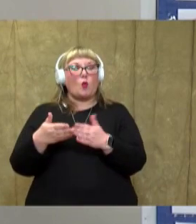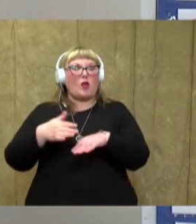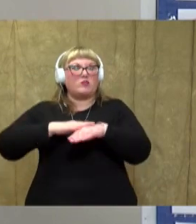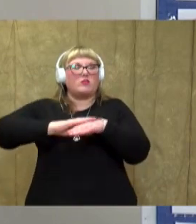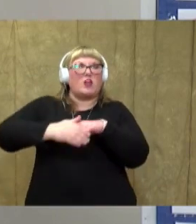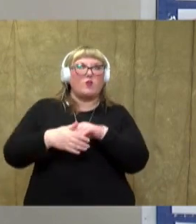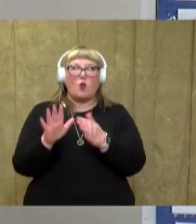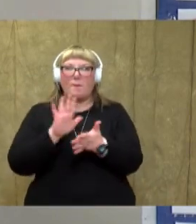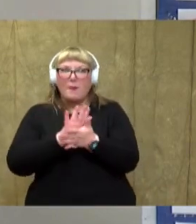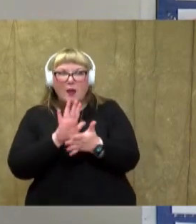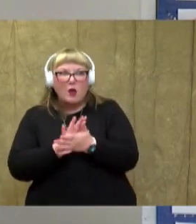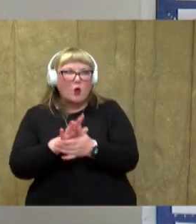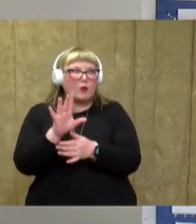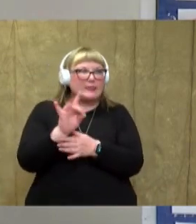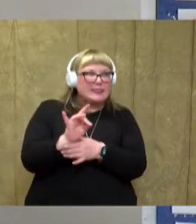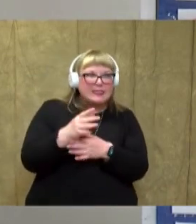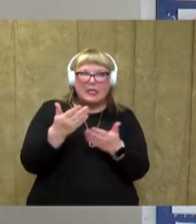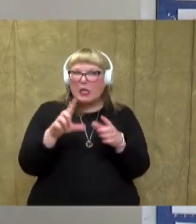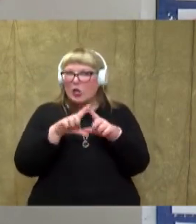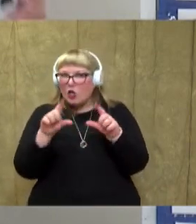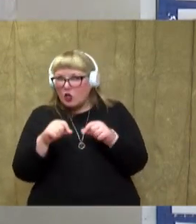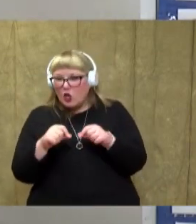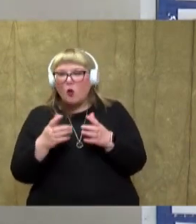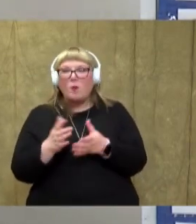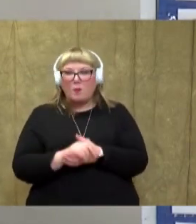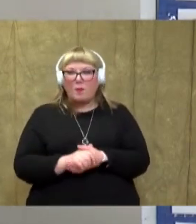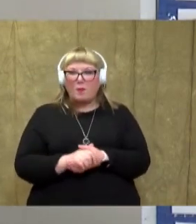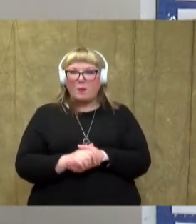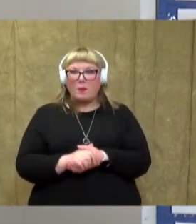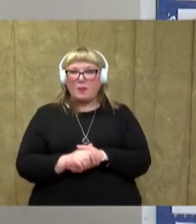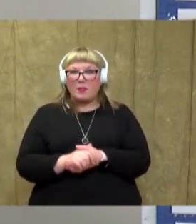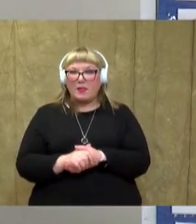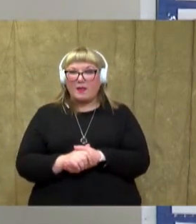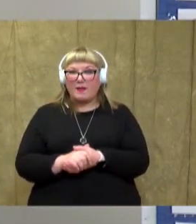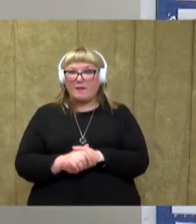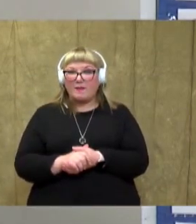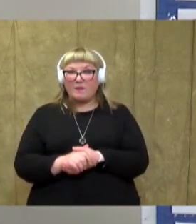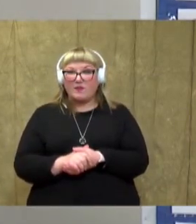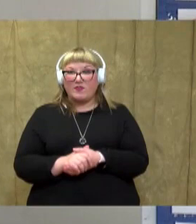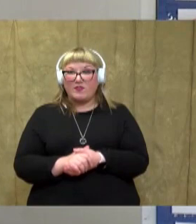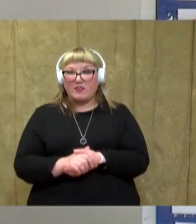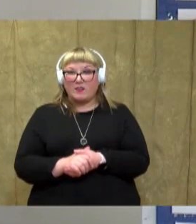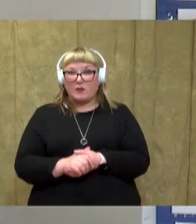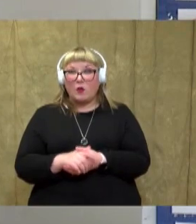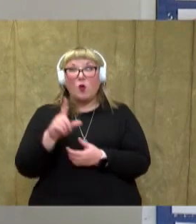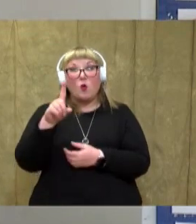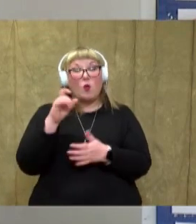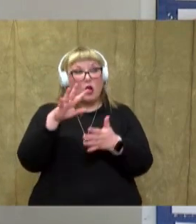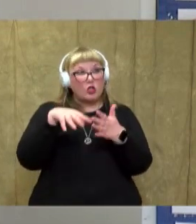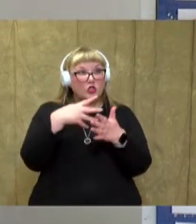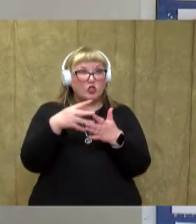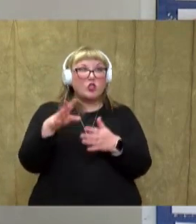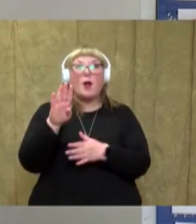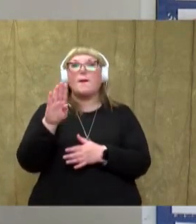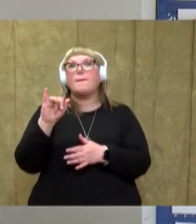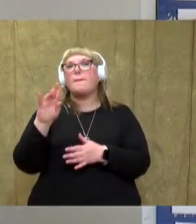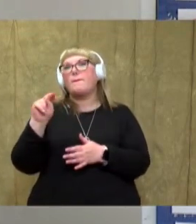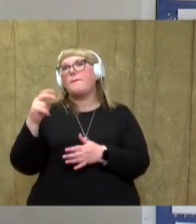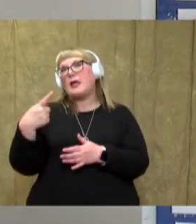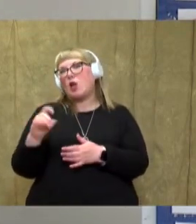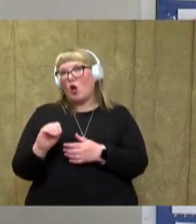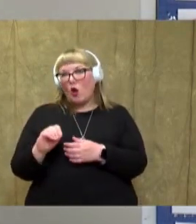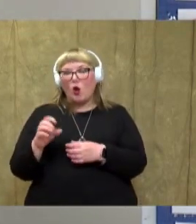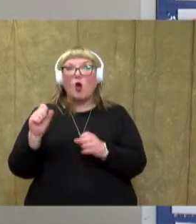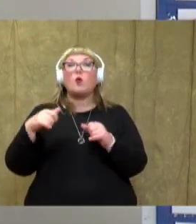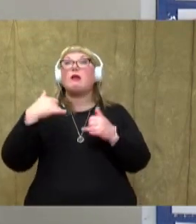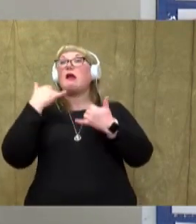paper or a sticky note or something over the top. We like to play hundreds chart bingo. You can call out the numbers and